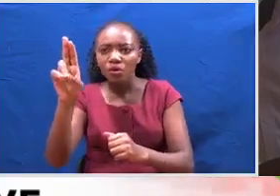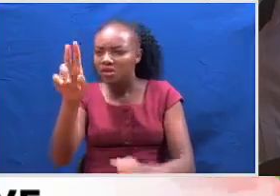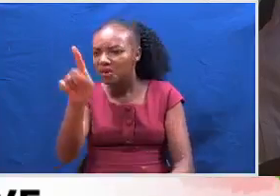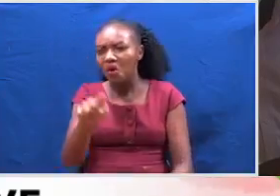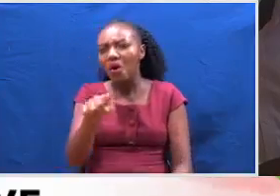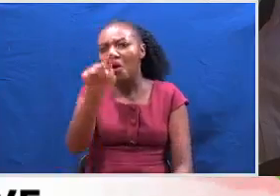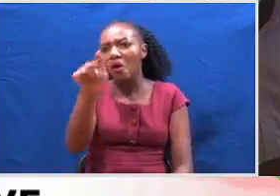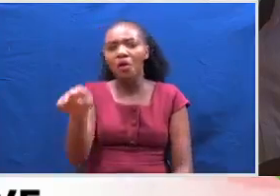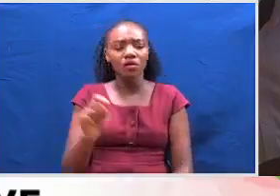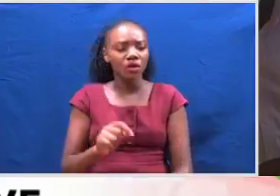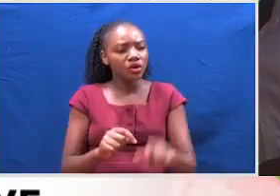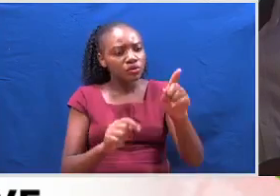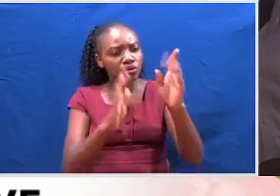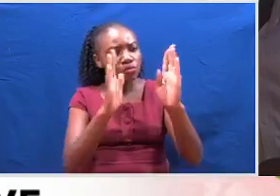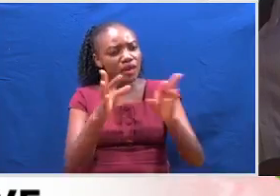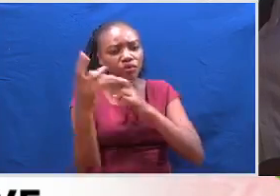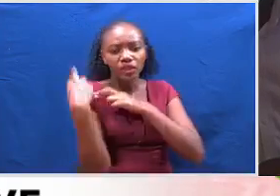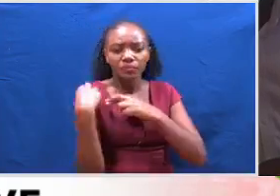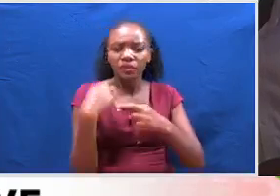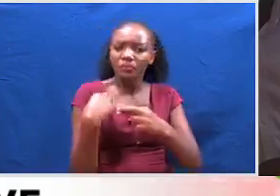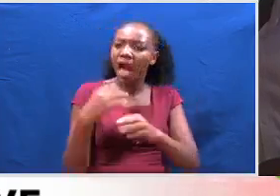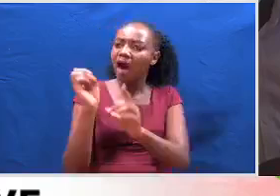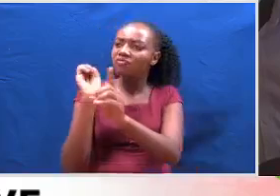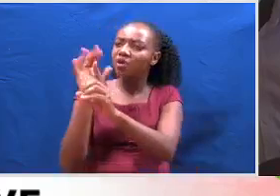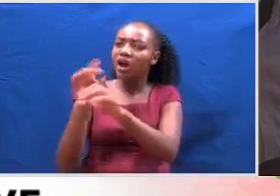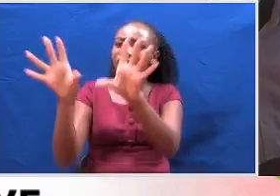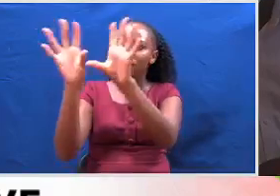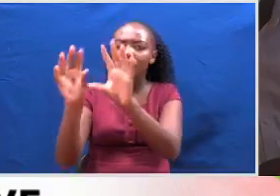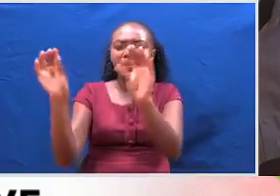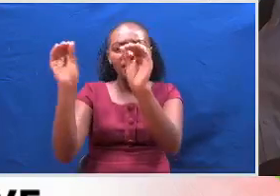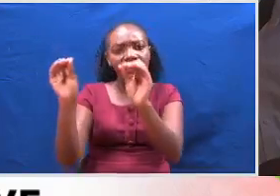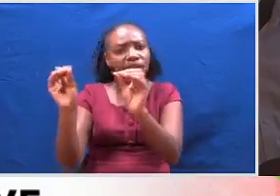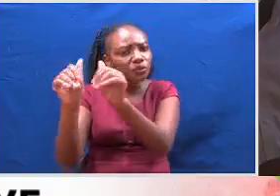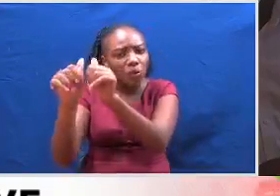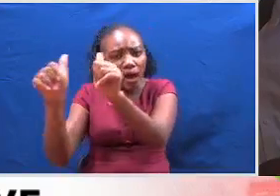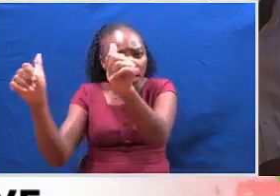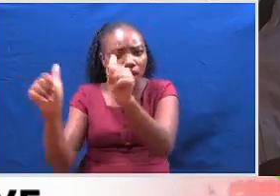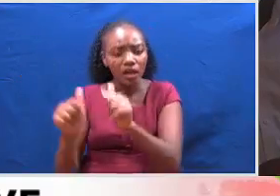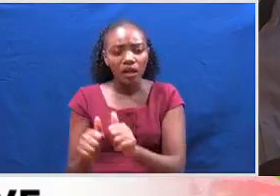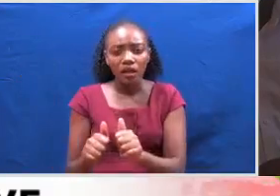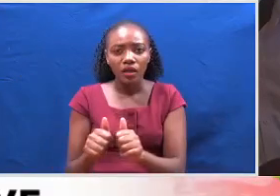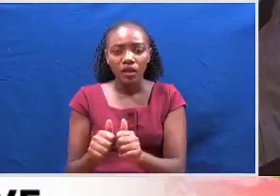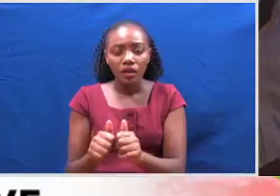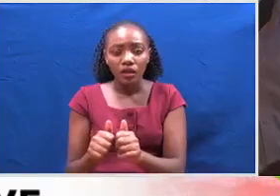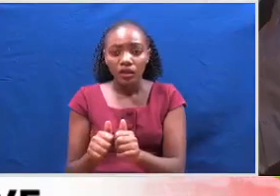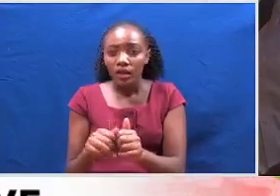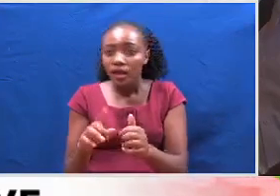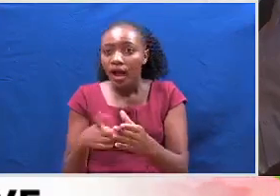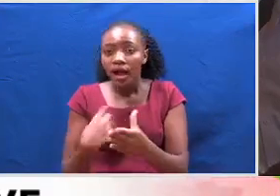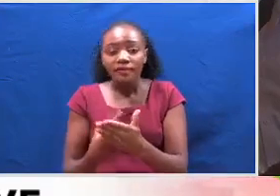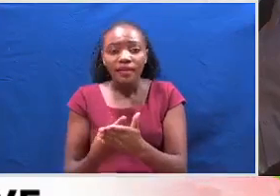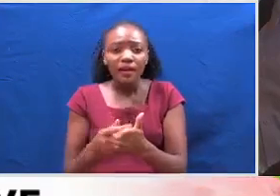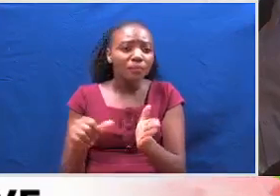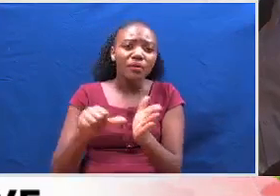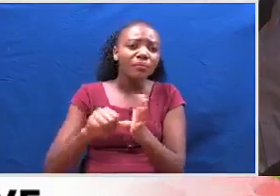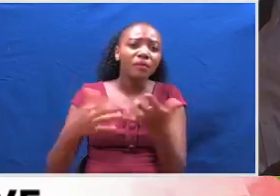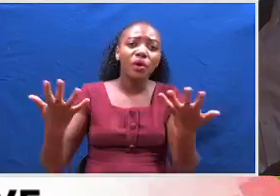ndio mshauri yake. Ati wewe ndio unamshauri sawa sawa. Mambo imeenda mrama namna